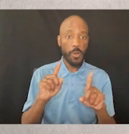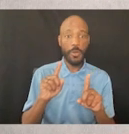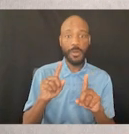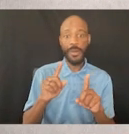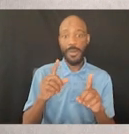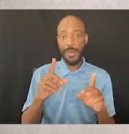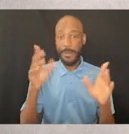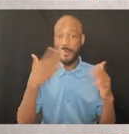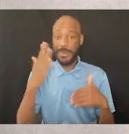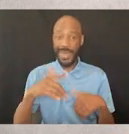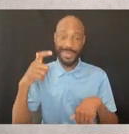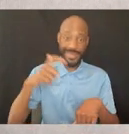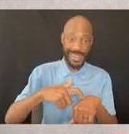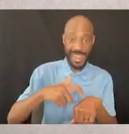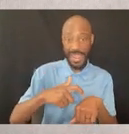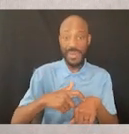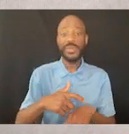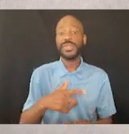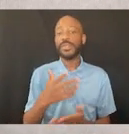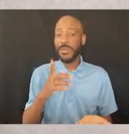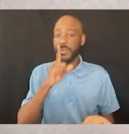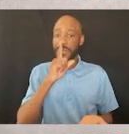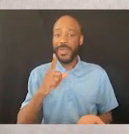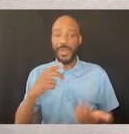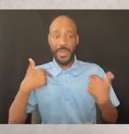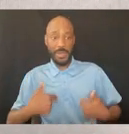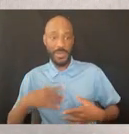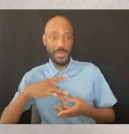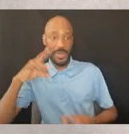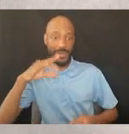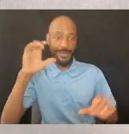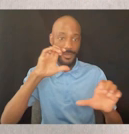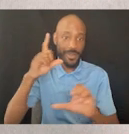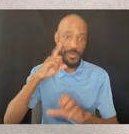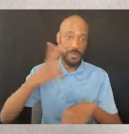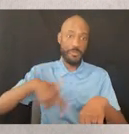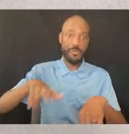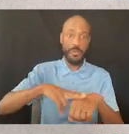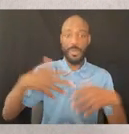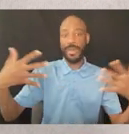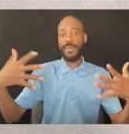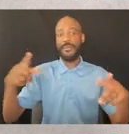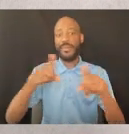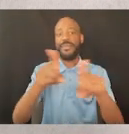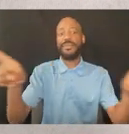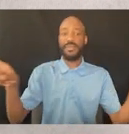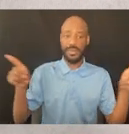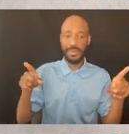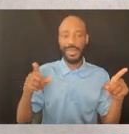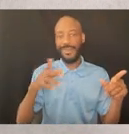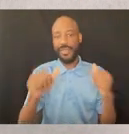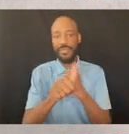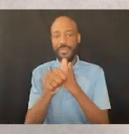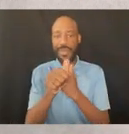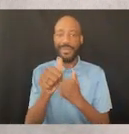the unknown. Often this is done with attire and accessories. Talismans is one way that people can